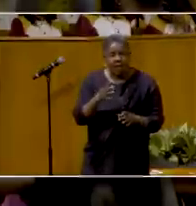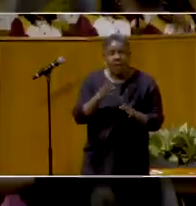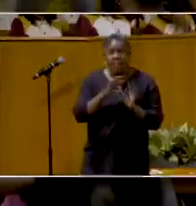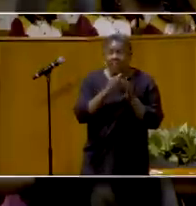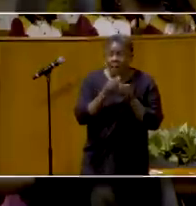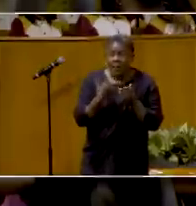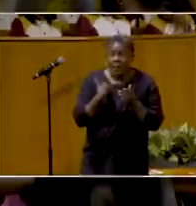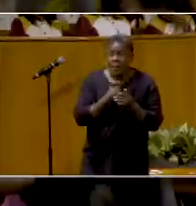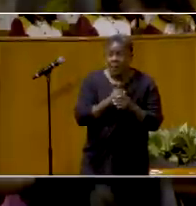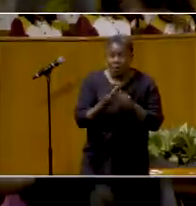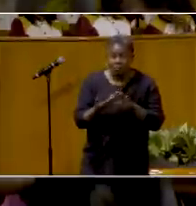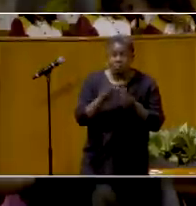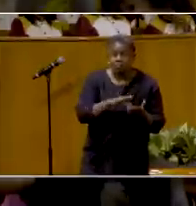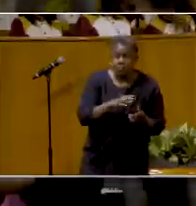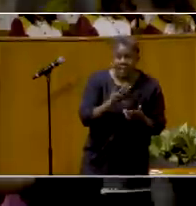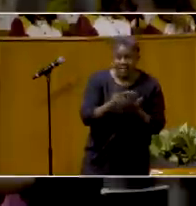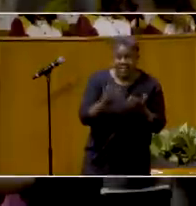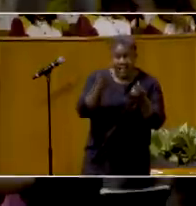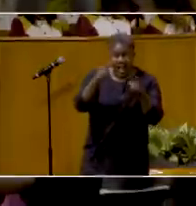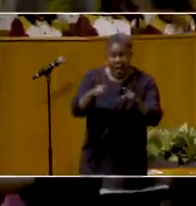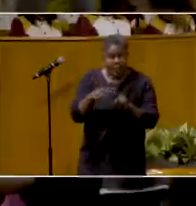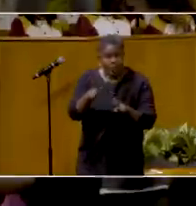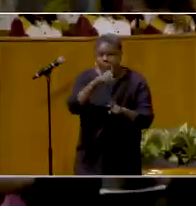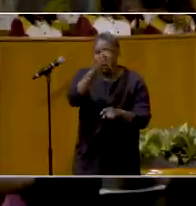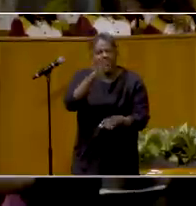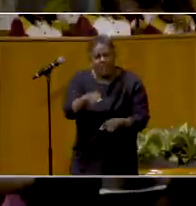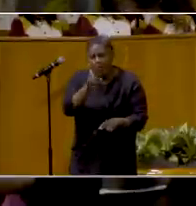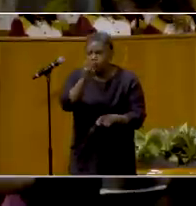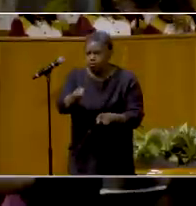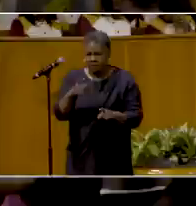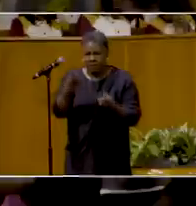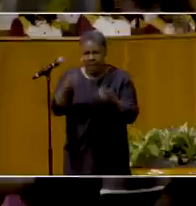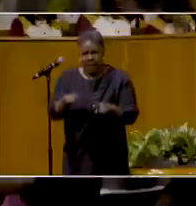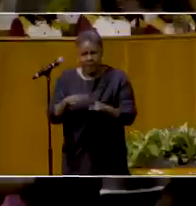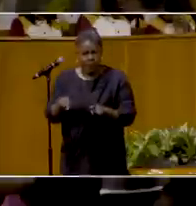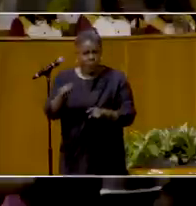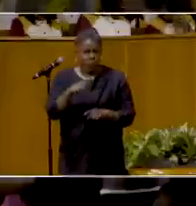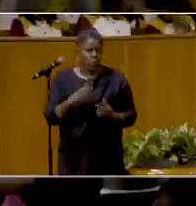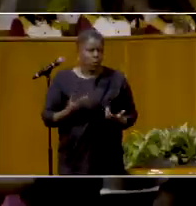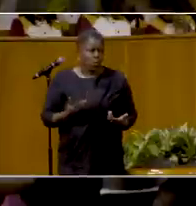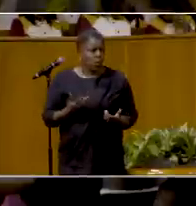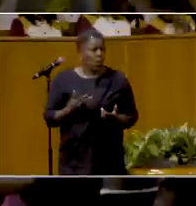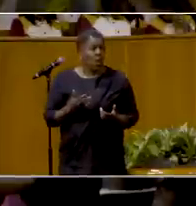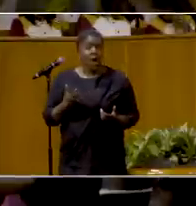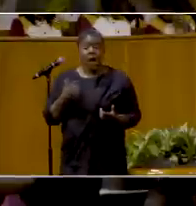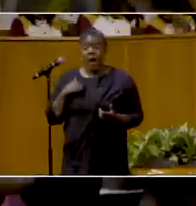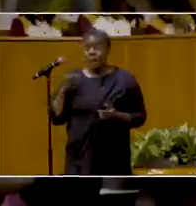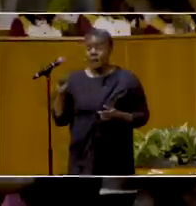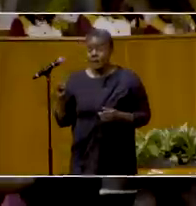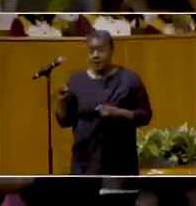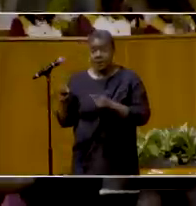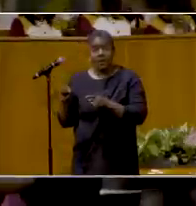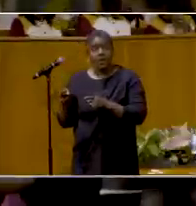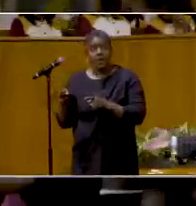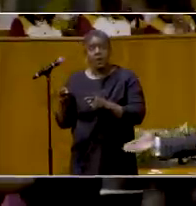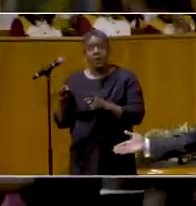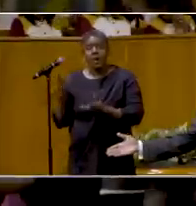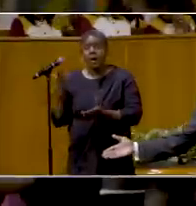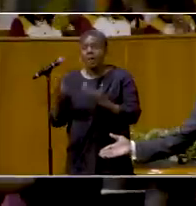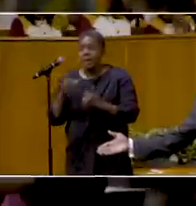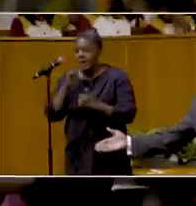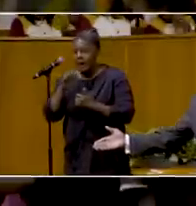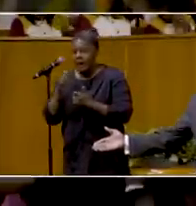ones. Things happen to you that should not have happened to you. Yeah. I'm over here. It may not be God's